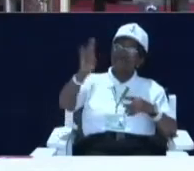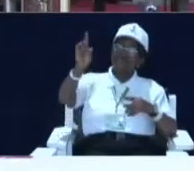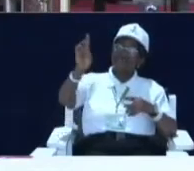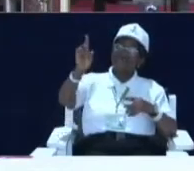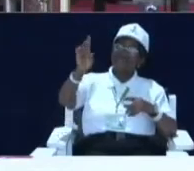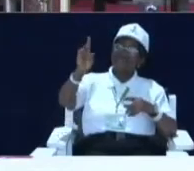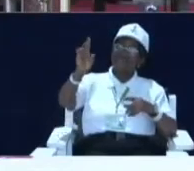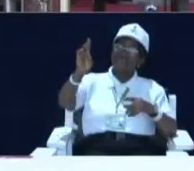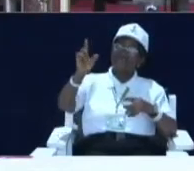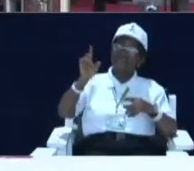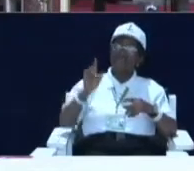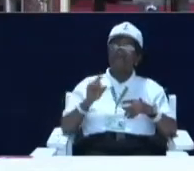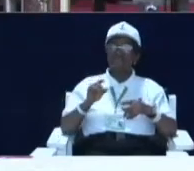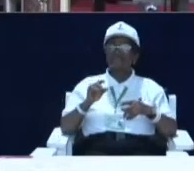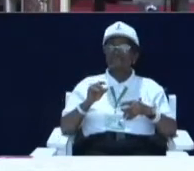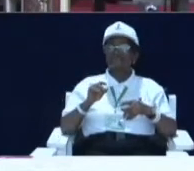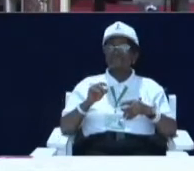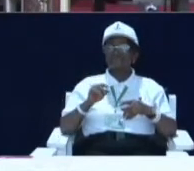17,